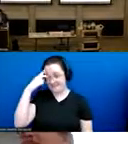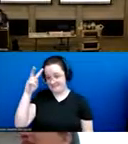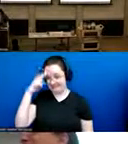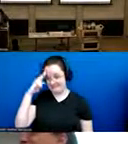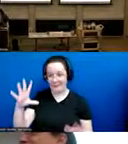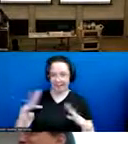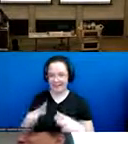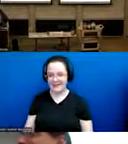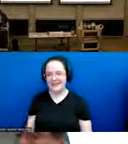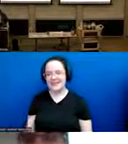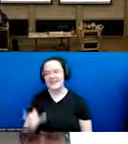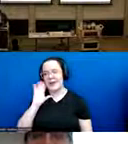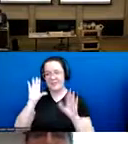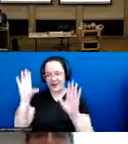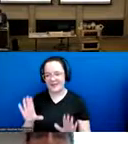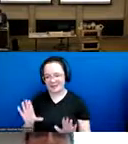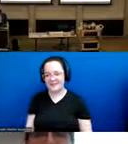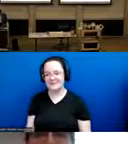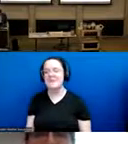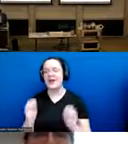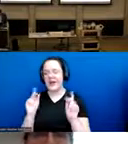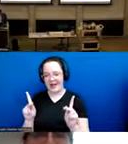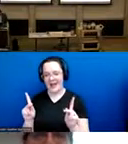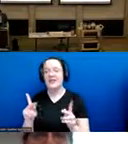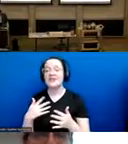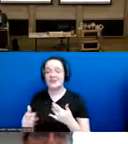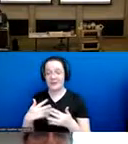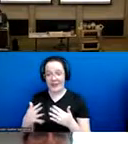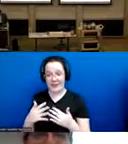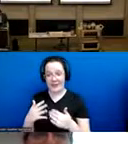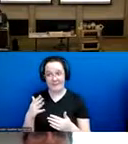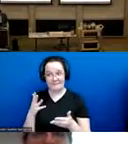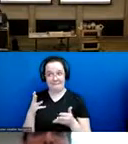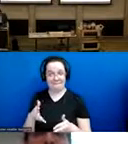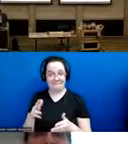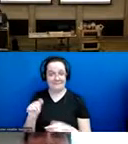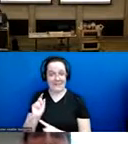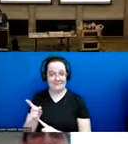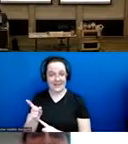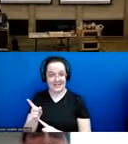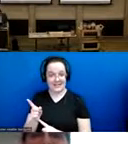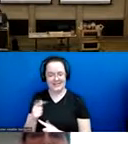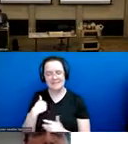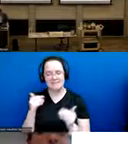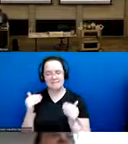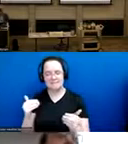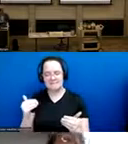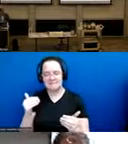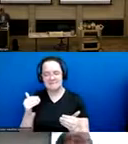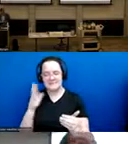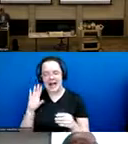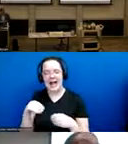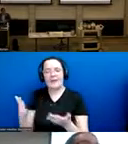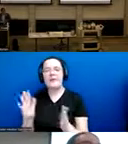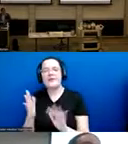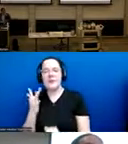awesome. All right. So then in the last 10 minutes of the conversation, let me just give you a flavor of the other thing